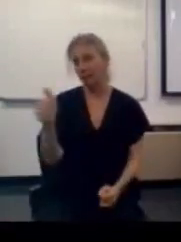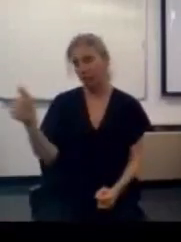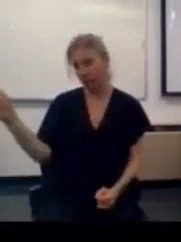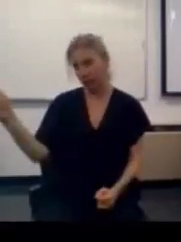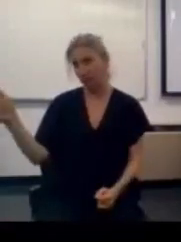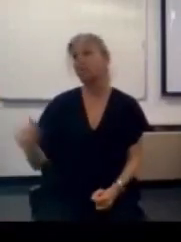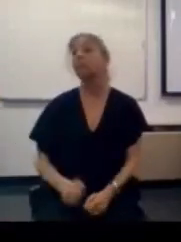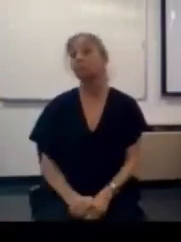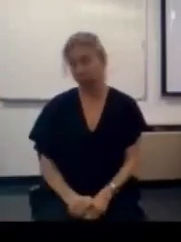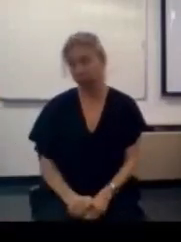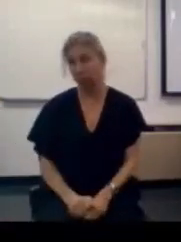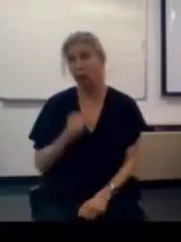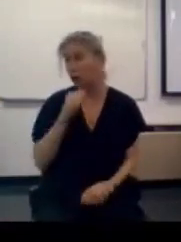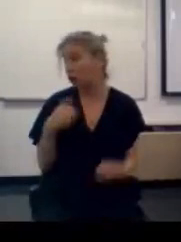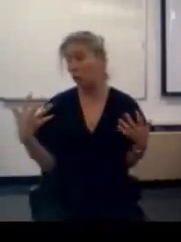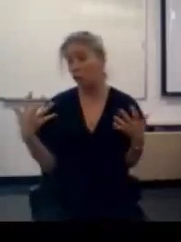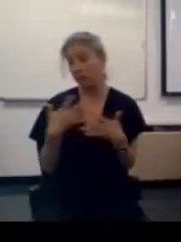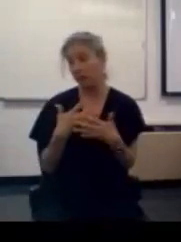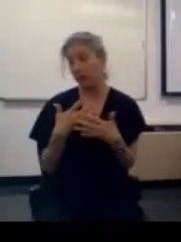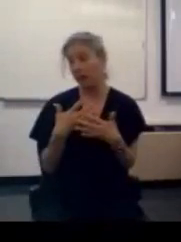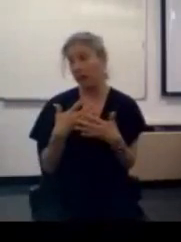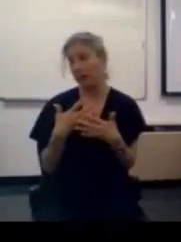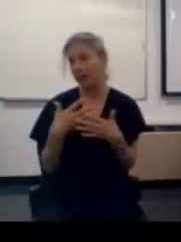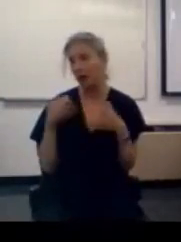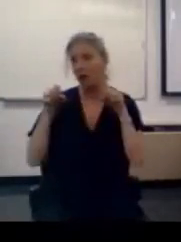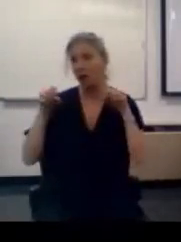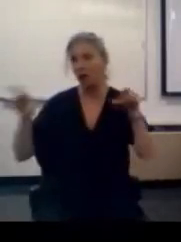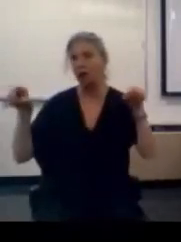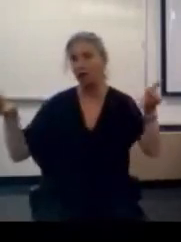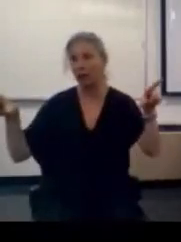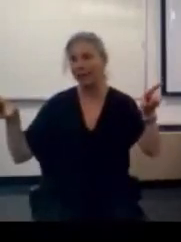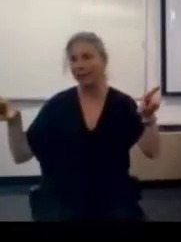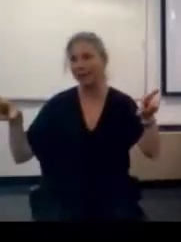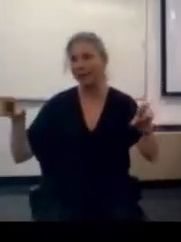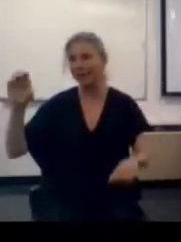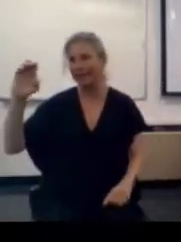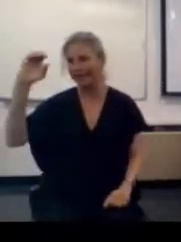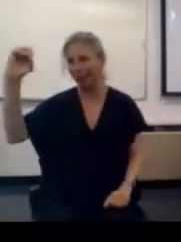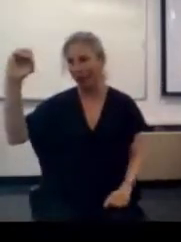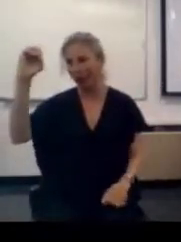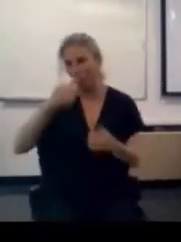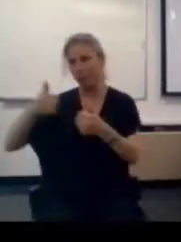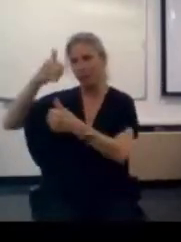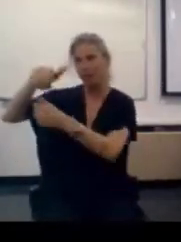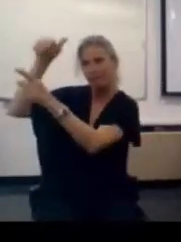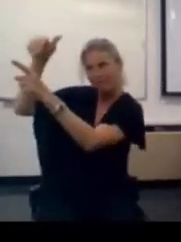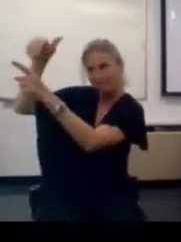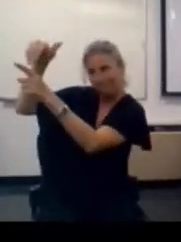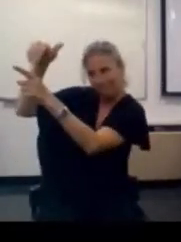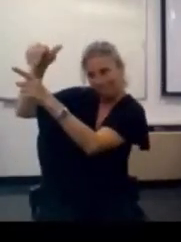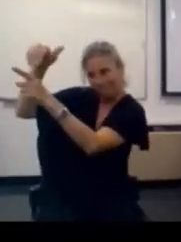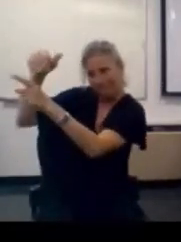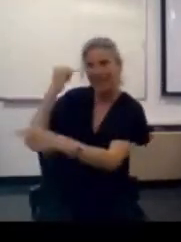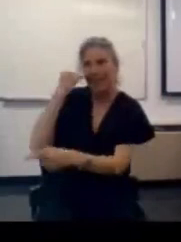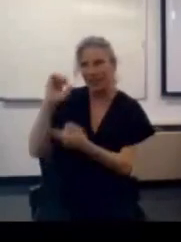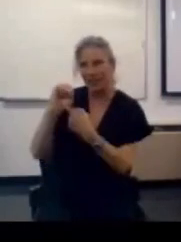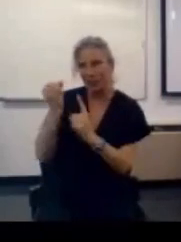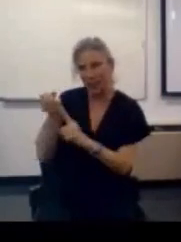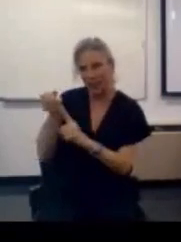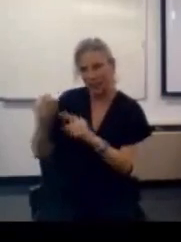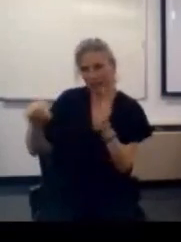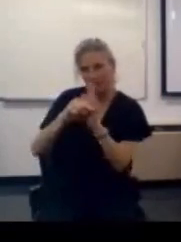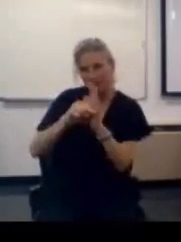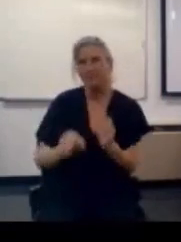important to advocate for yourself. Advocate for yourself. And don't be afraid to tweet the CEO. Hey. Do you ever